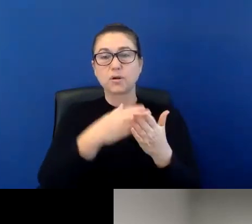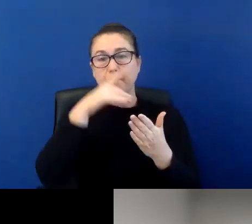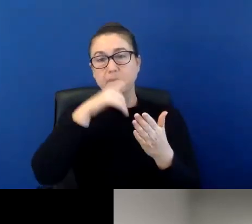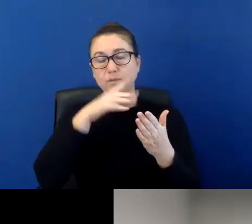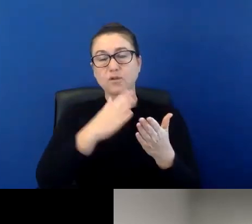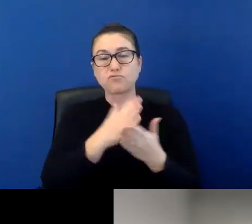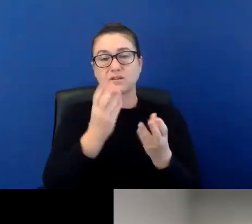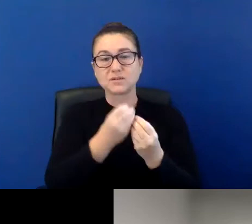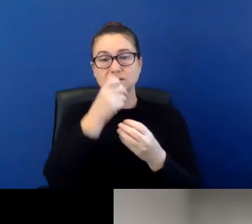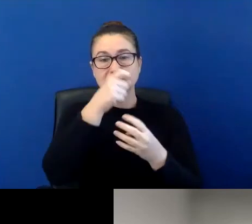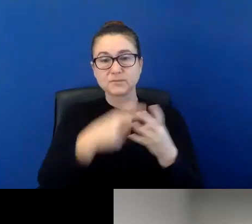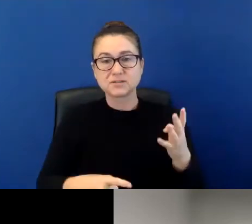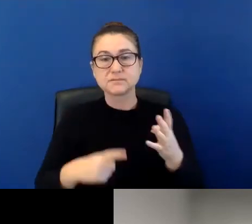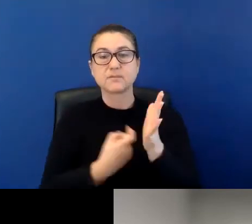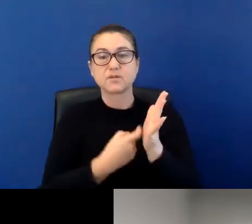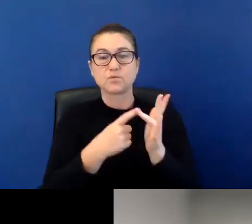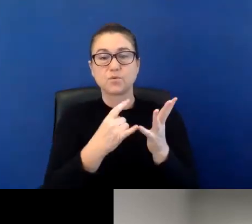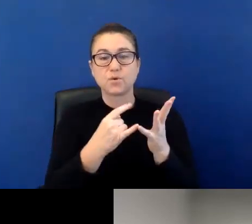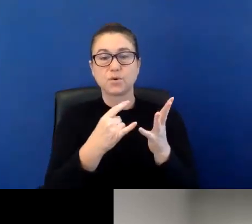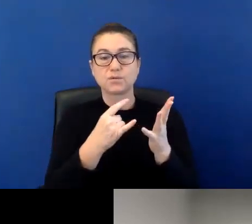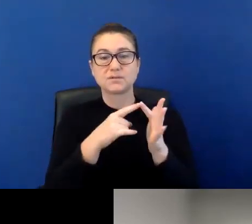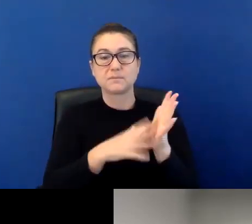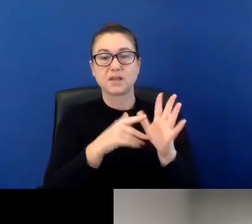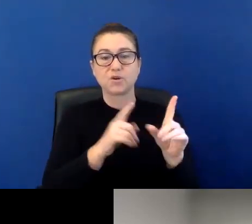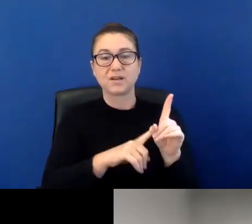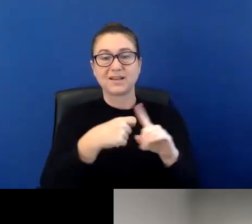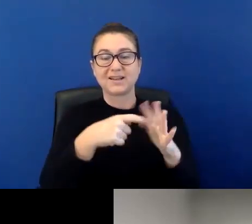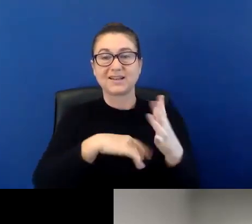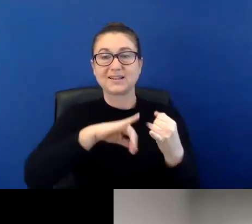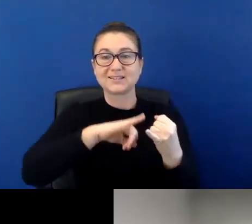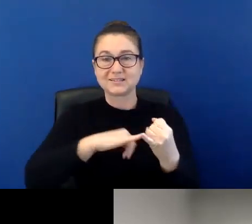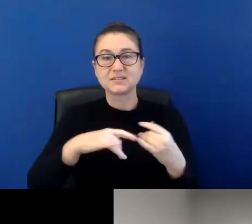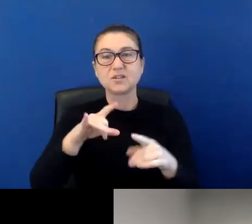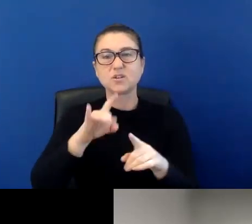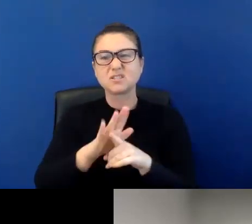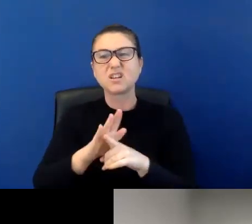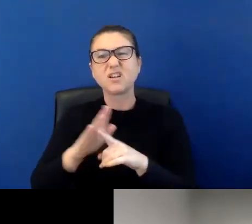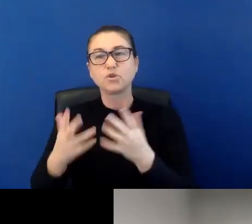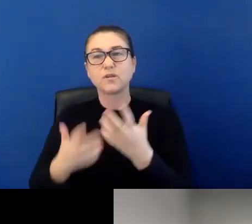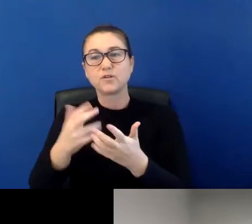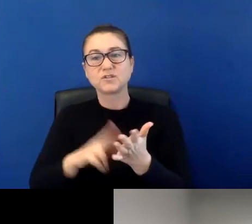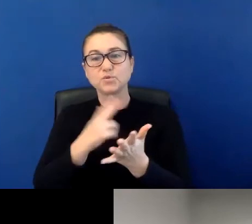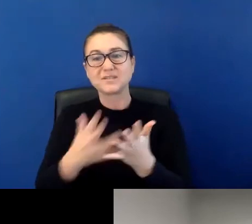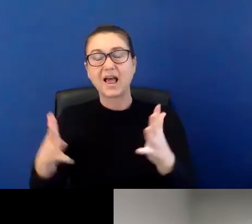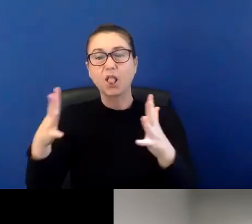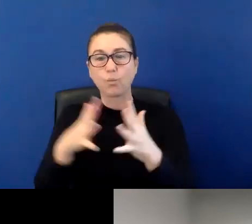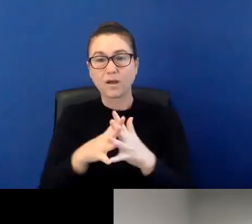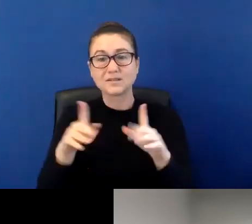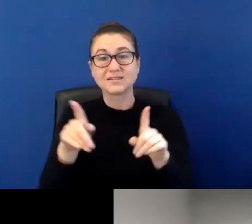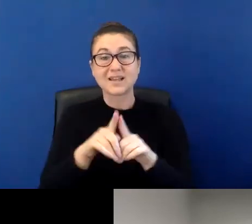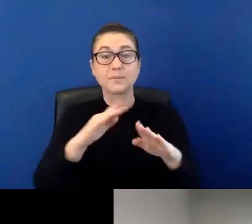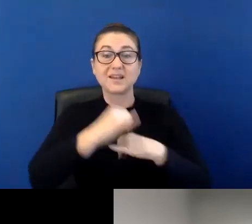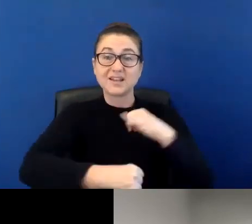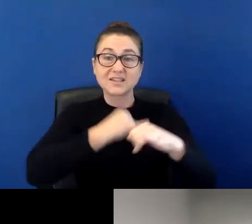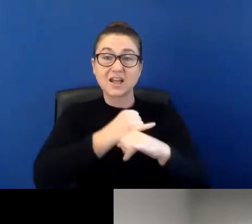Disability. Rosemary is a human rights lawyer in the Faculty of Law at the University of New South Wales, convening international law and human